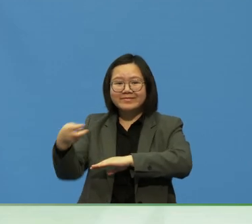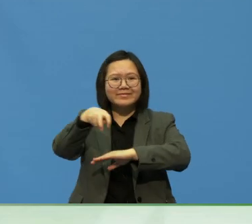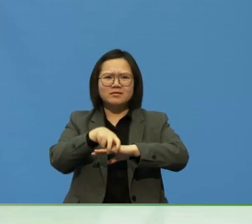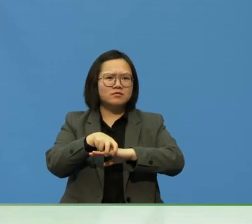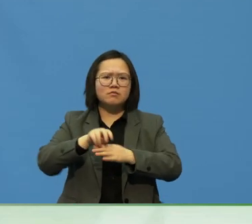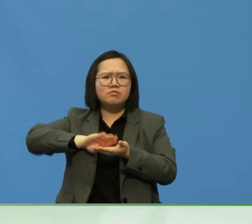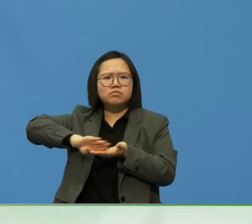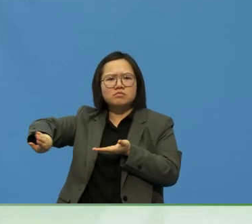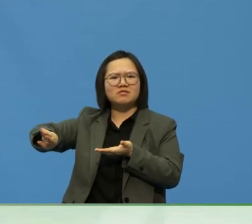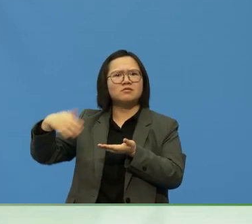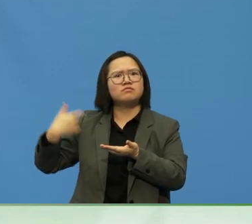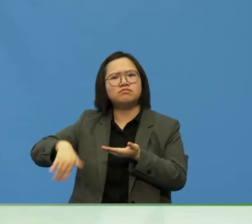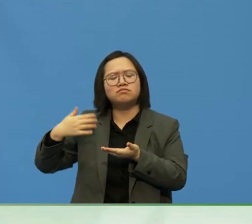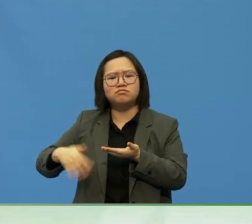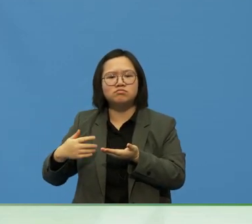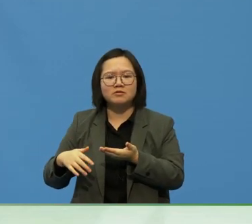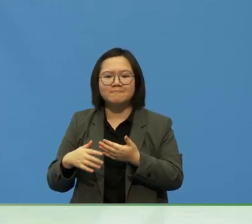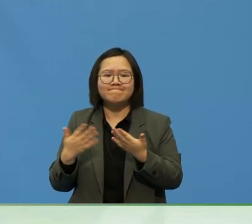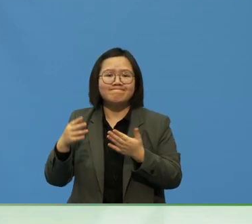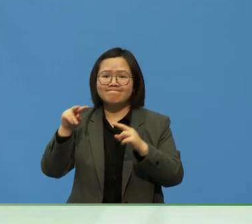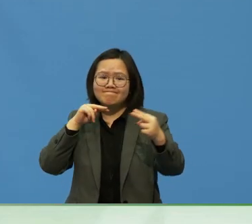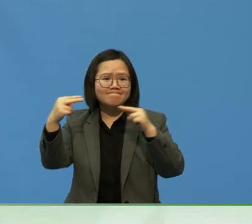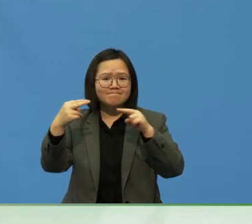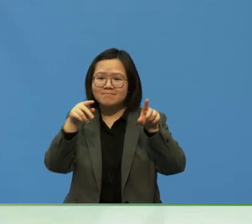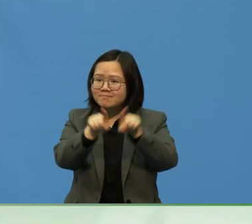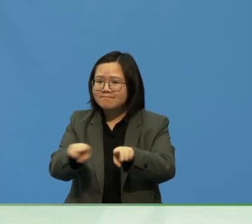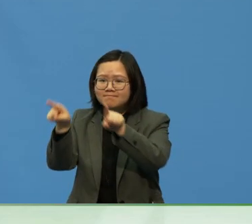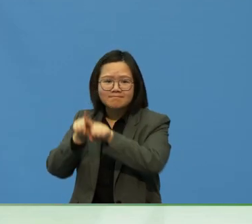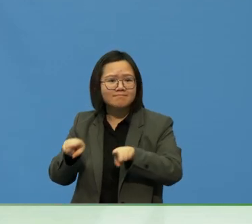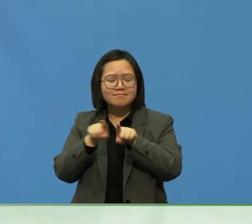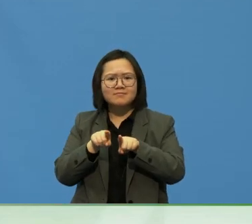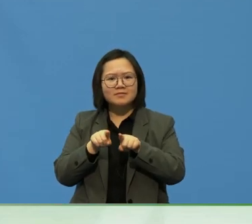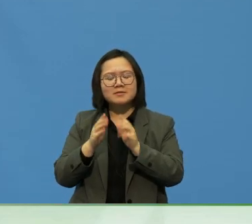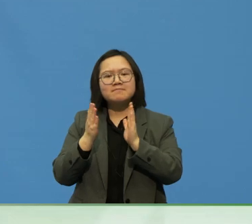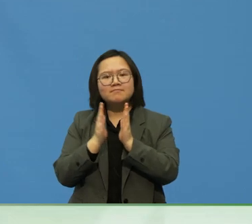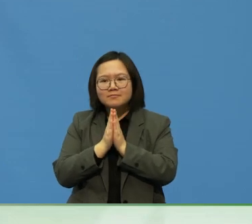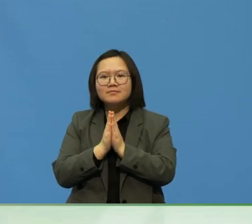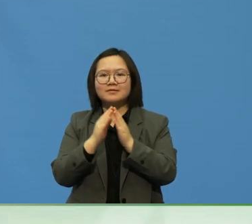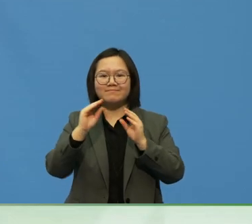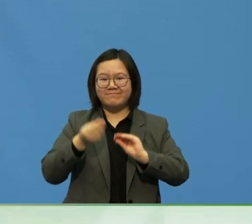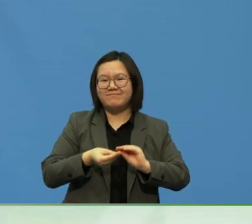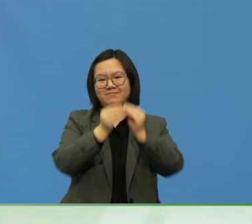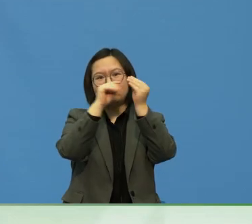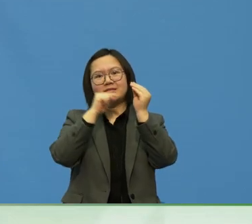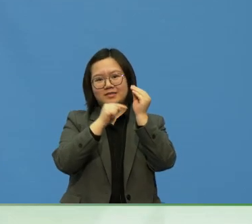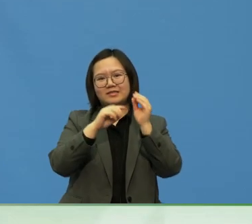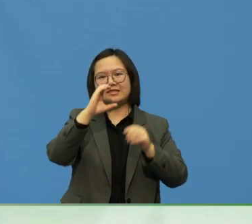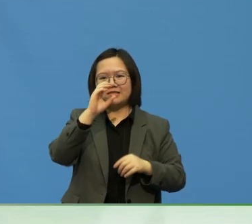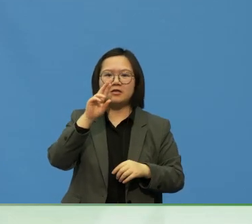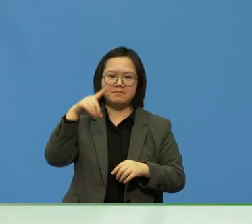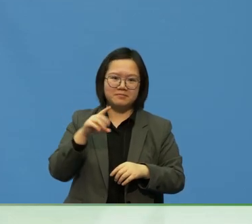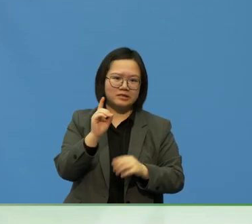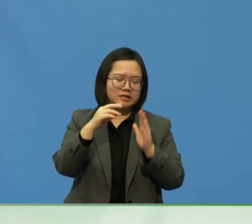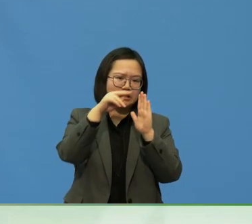from around the world led the people who drafted the CRPD, including many people with